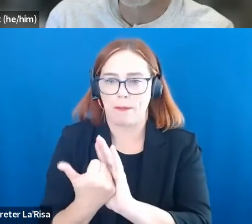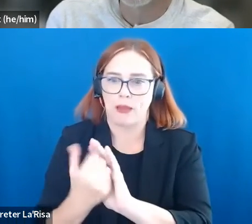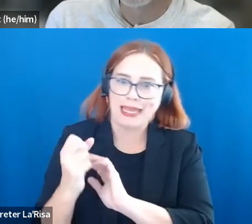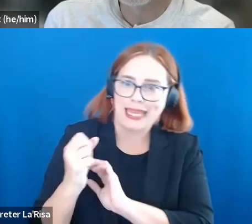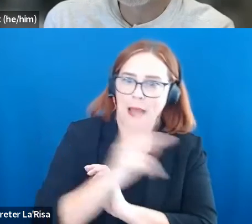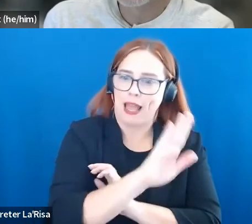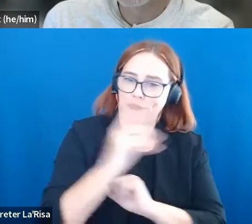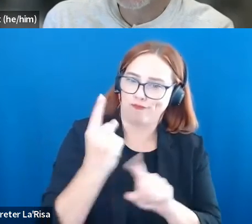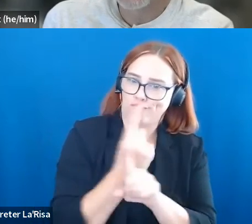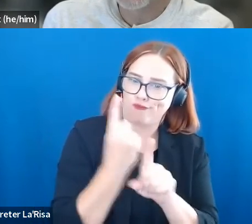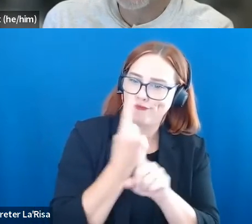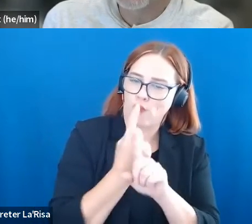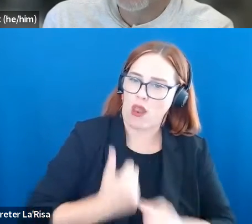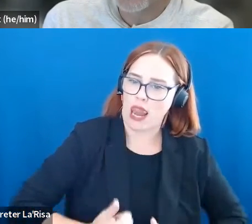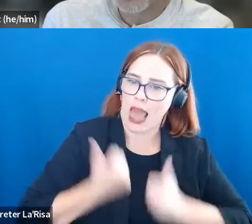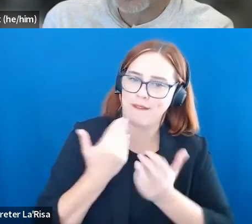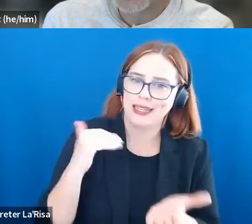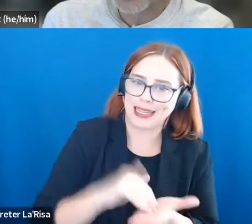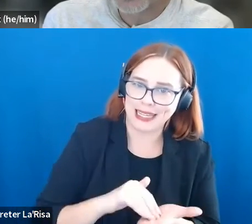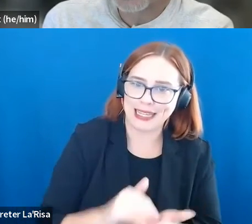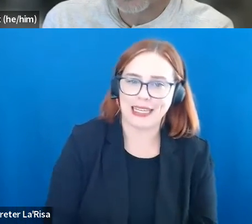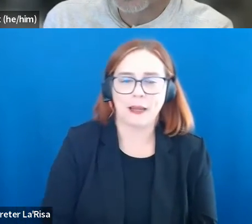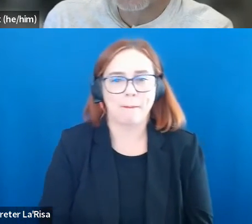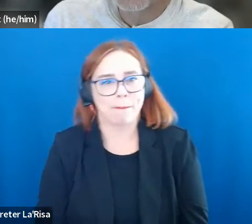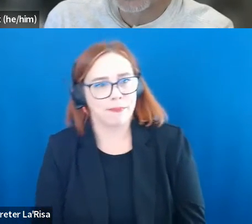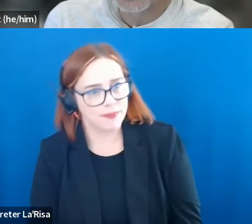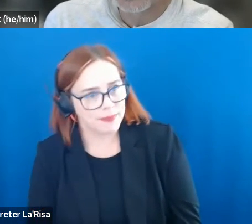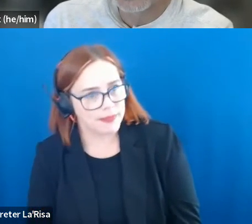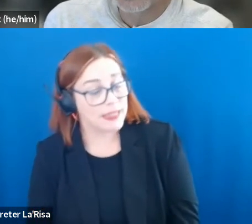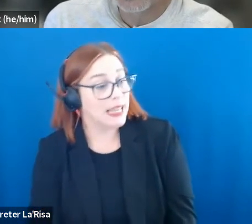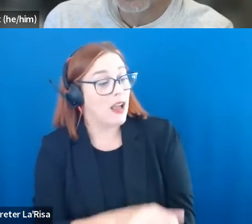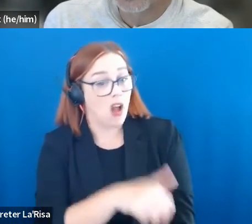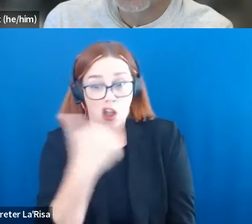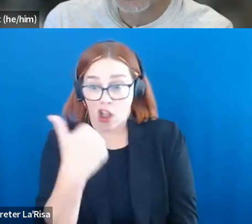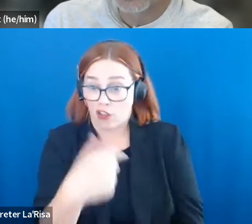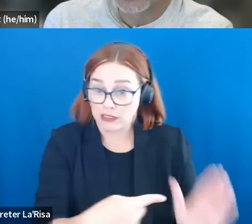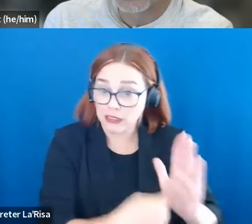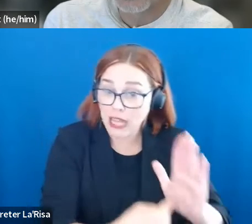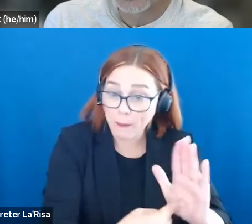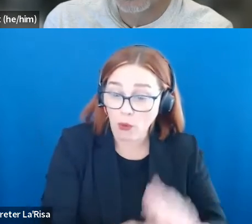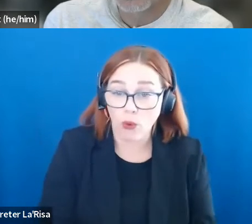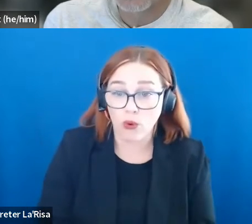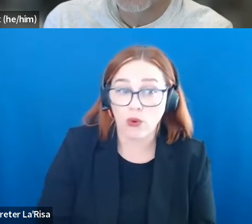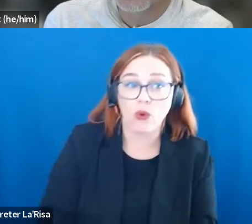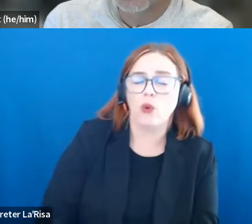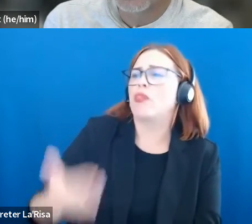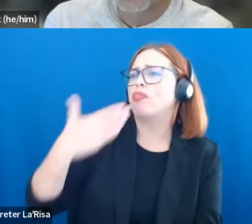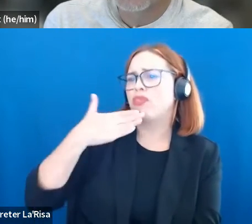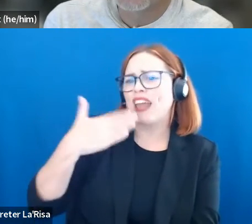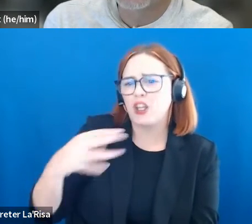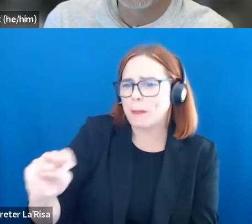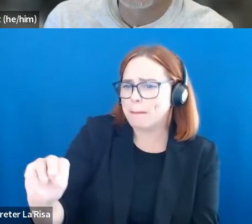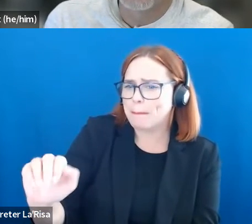Other examples. I just want to say thank you to Marilyn too for raising, telling us about the lots of things that you're doing, but raising that